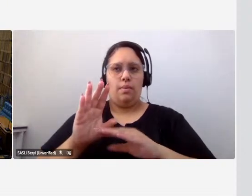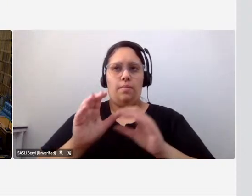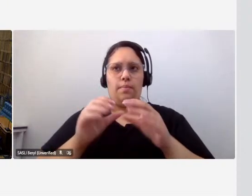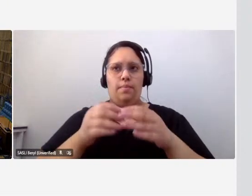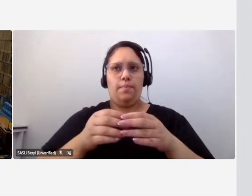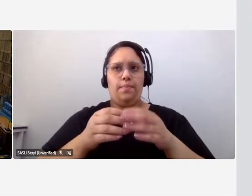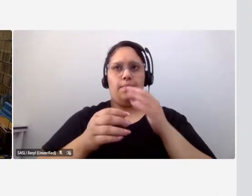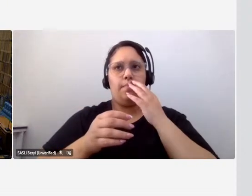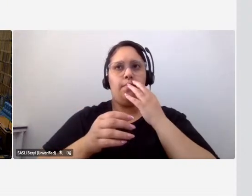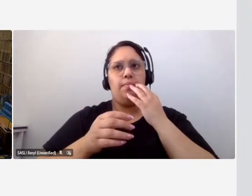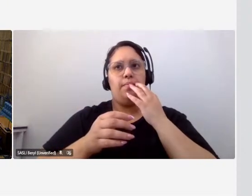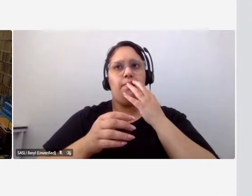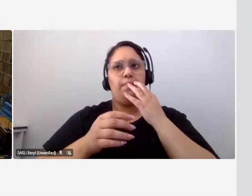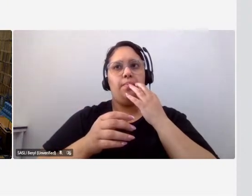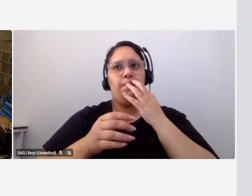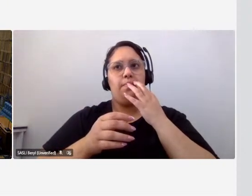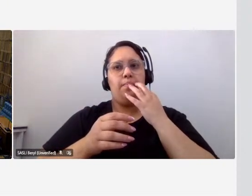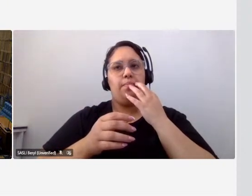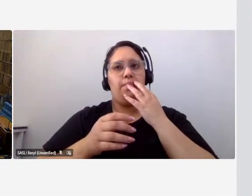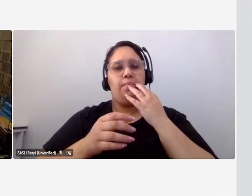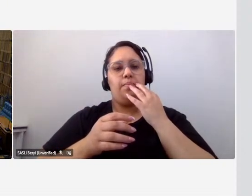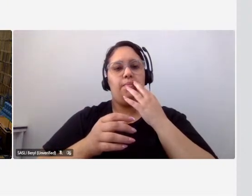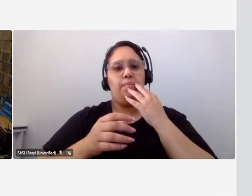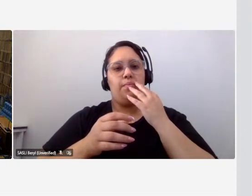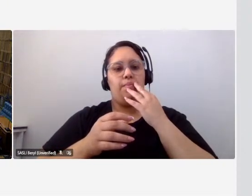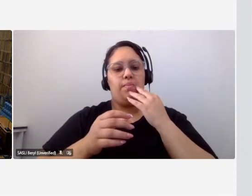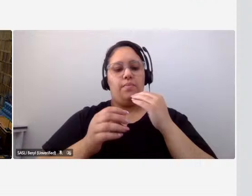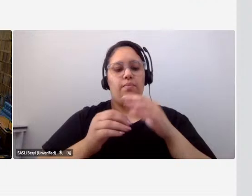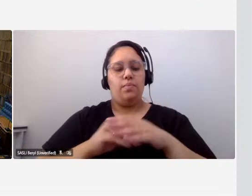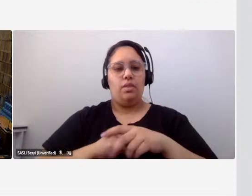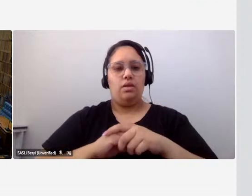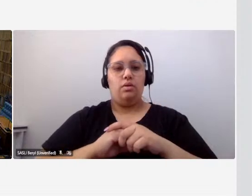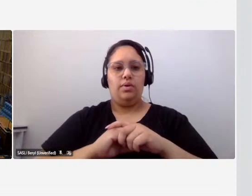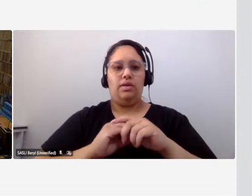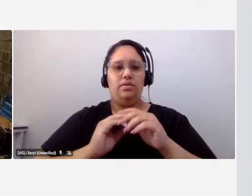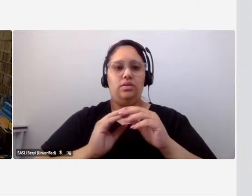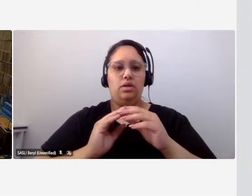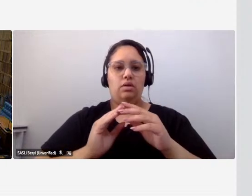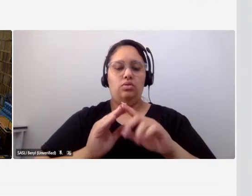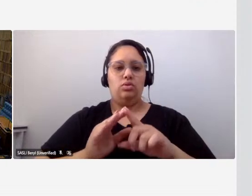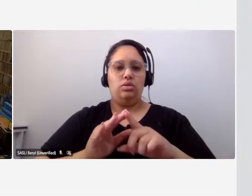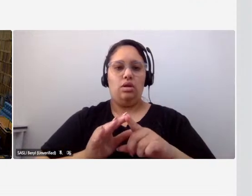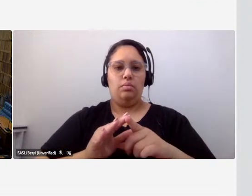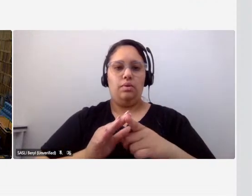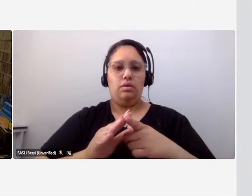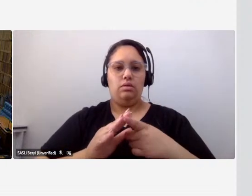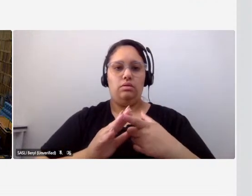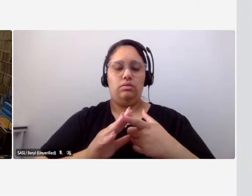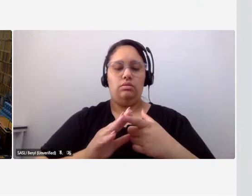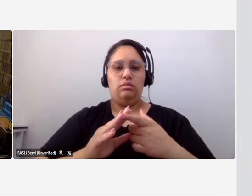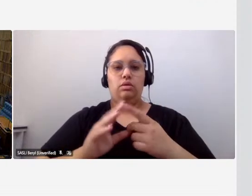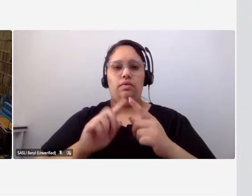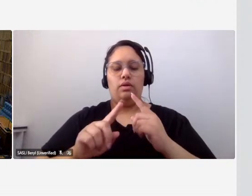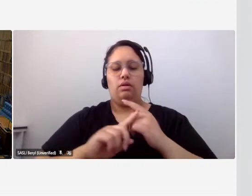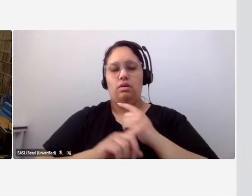Given what appears as overemphasis on the Cape Town and the city of Cape Town in this instance, and that's then the